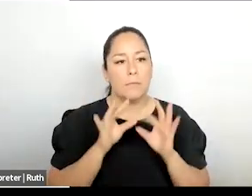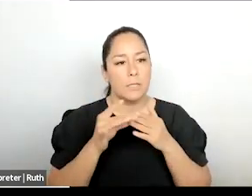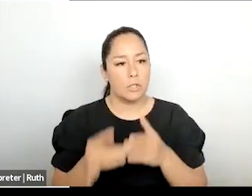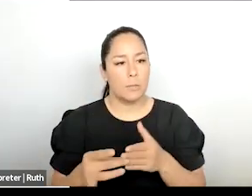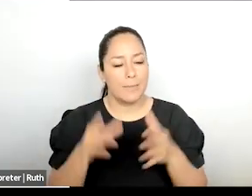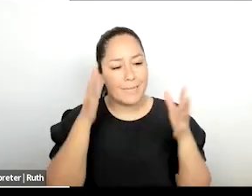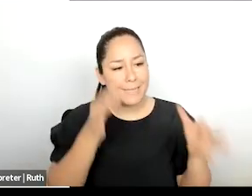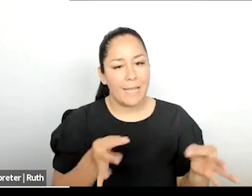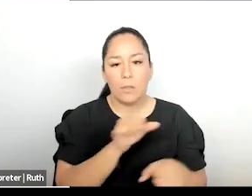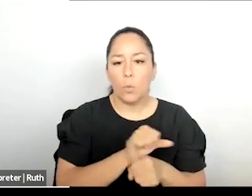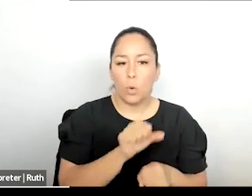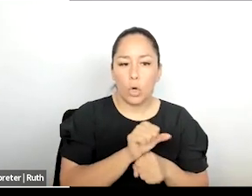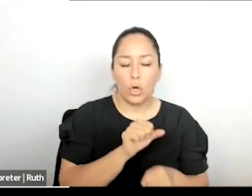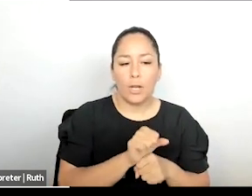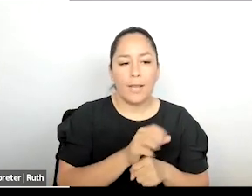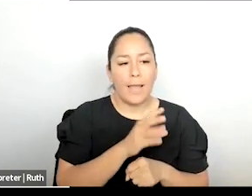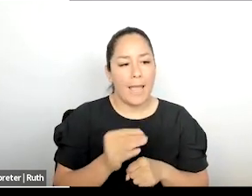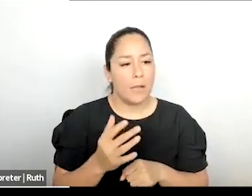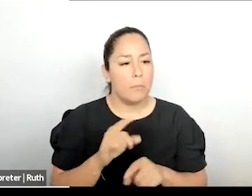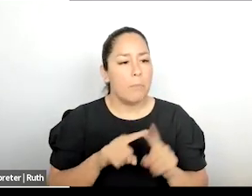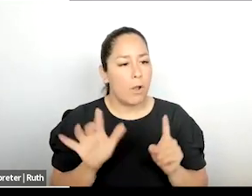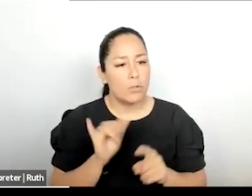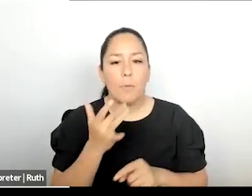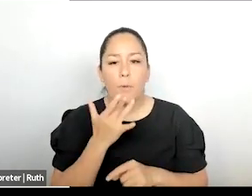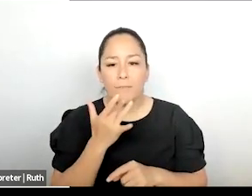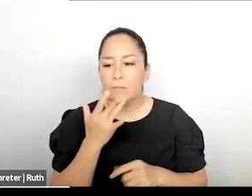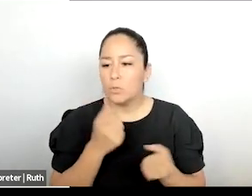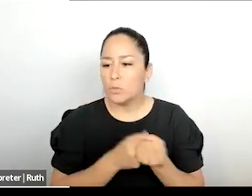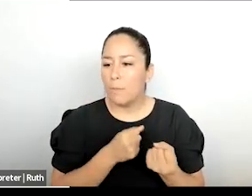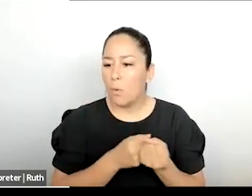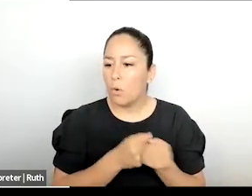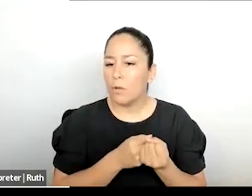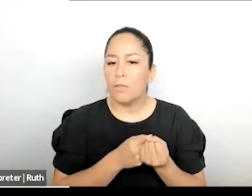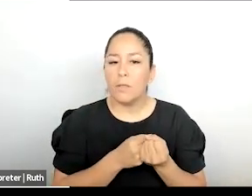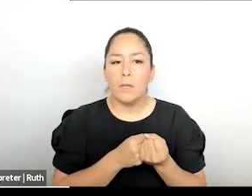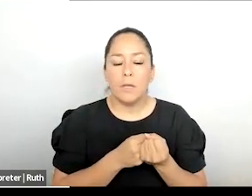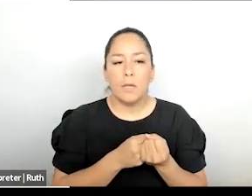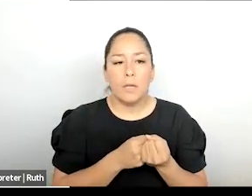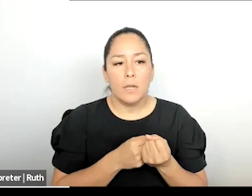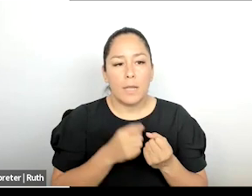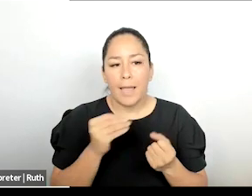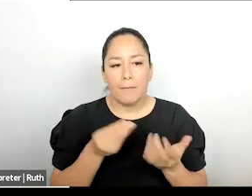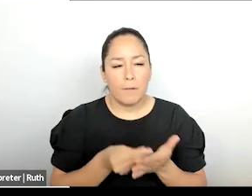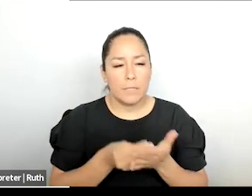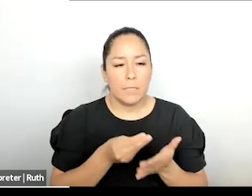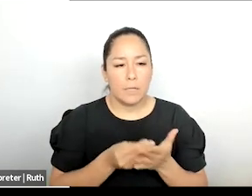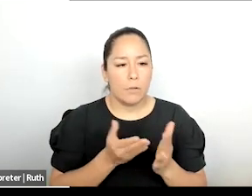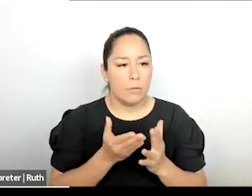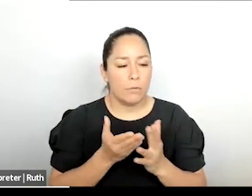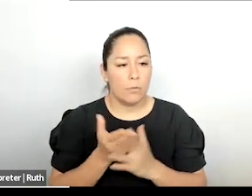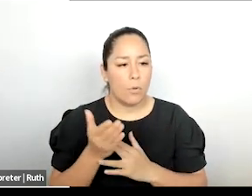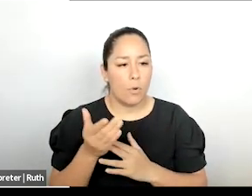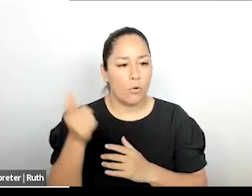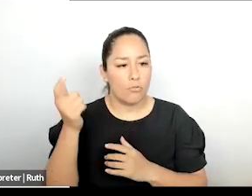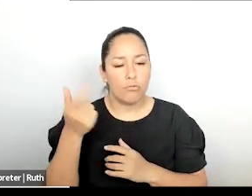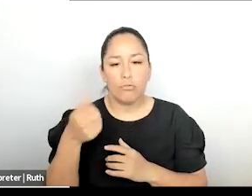and deciding the work, our preference is actually to support groups and funding towards grants